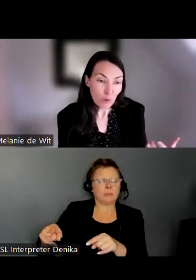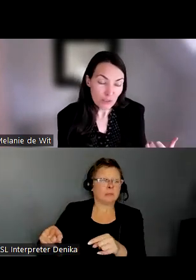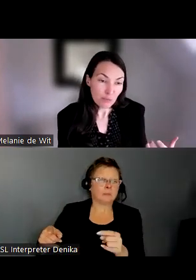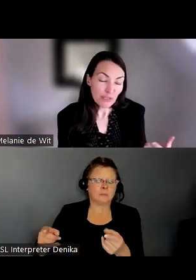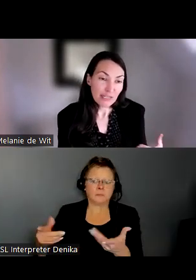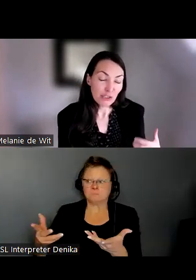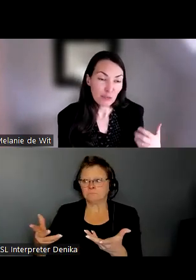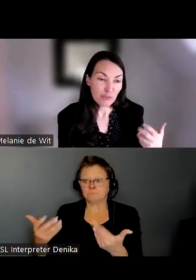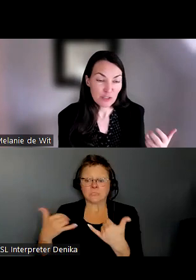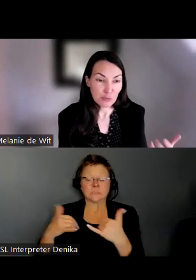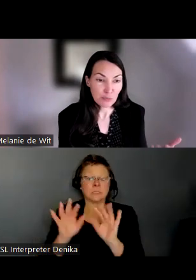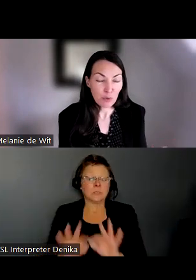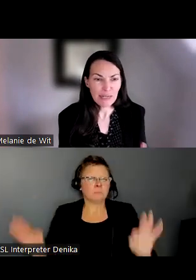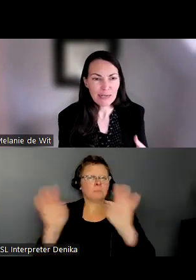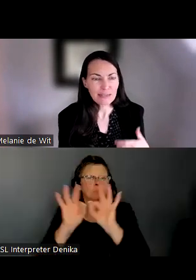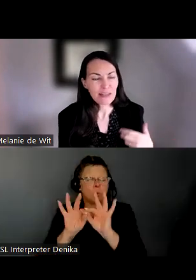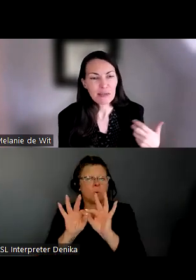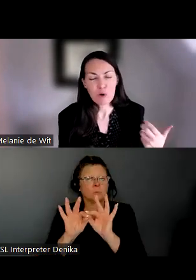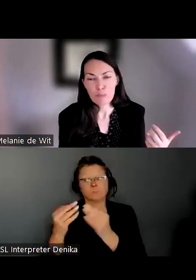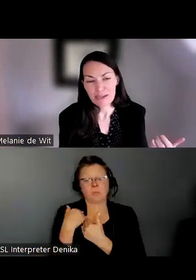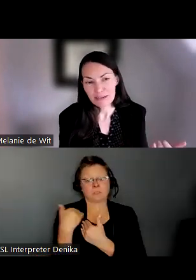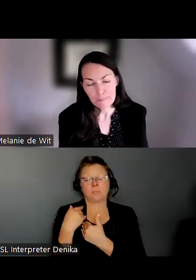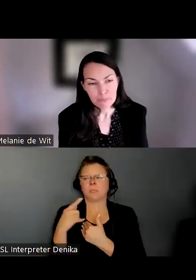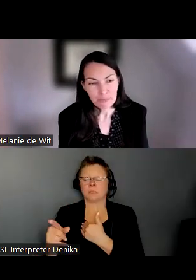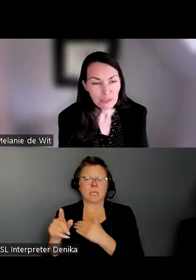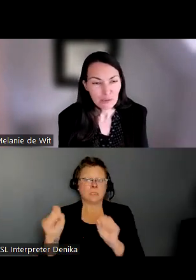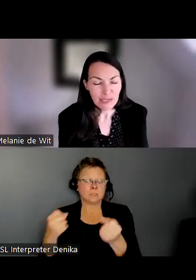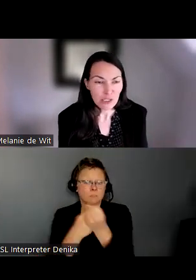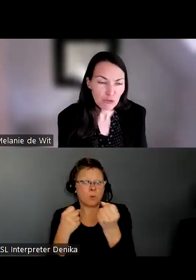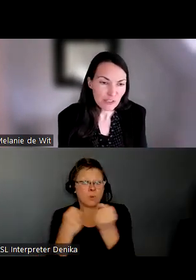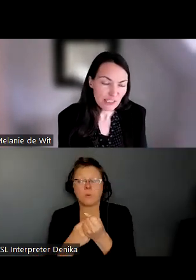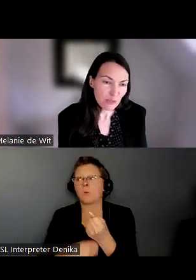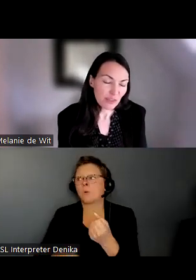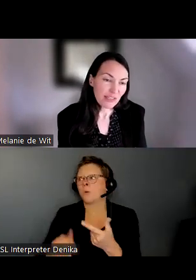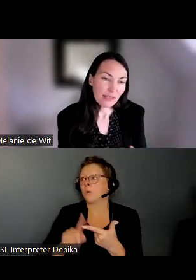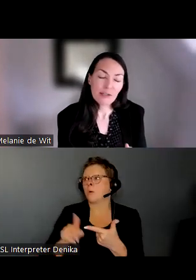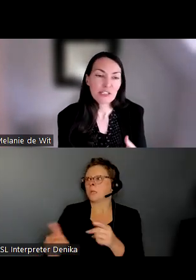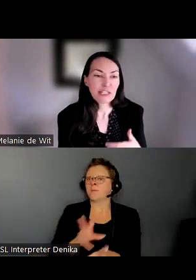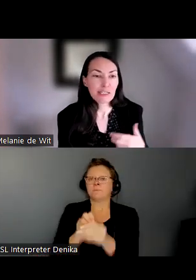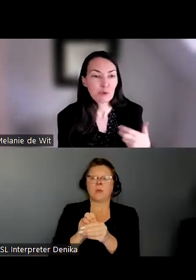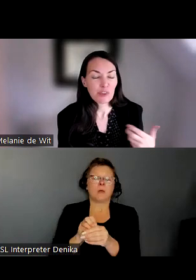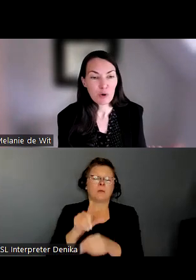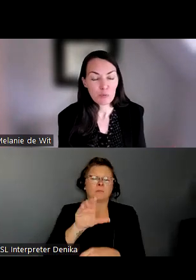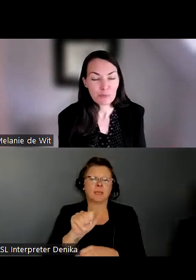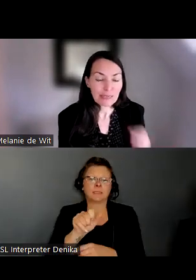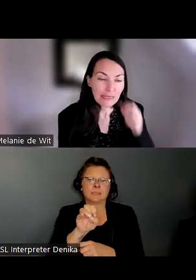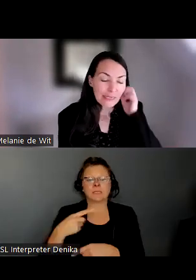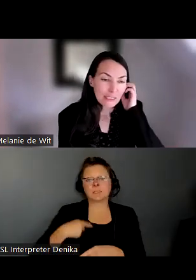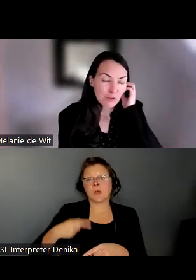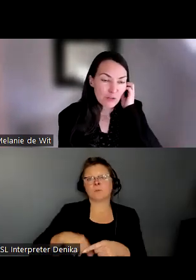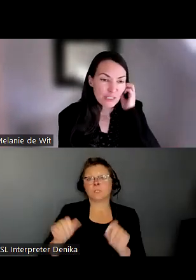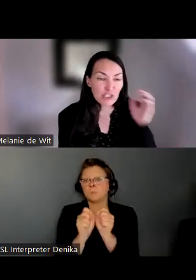big role to play in terms of supporting, and that they won't be at, case conferences with the care team, or they won't